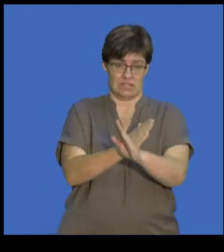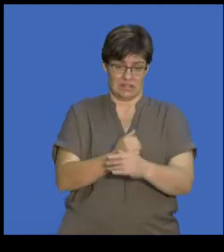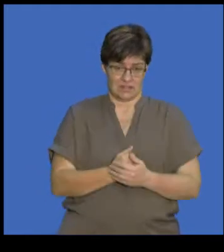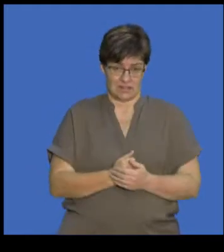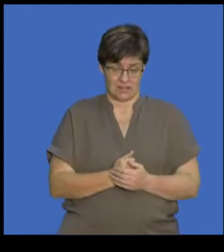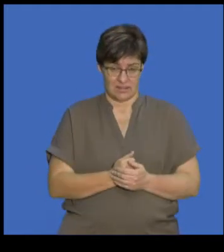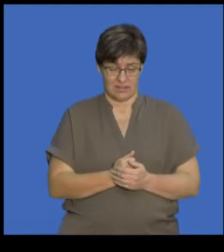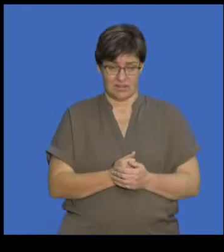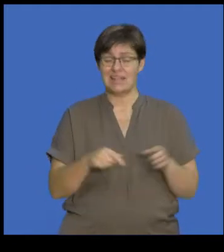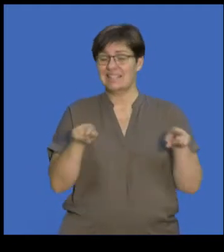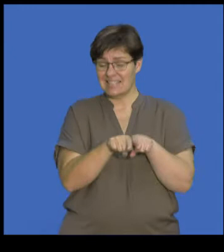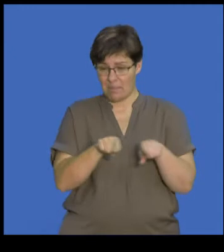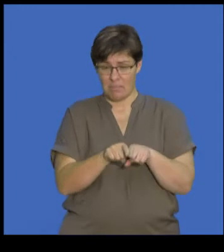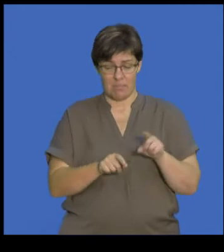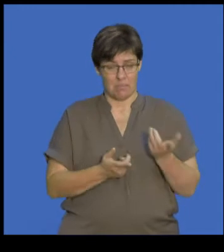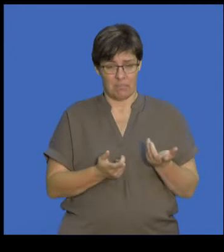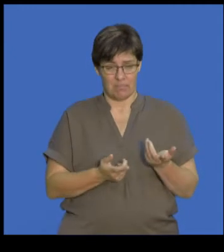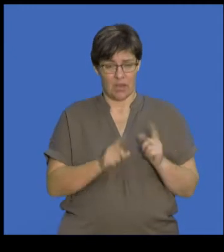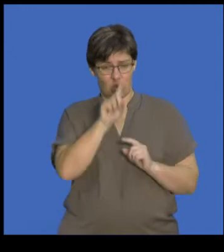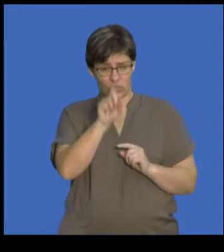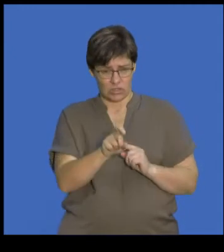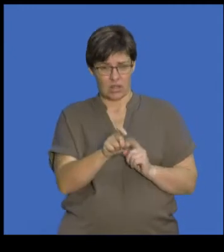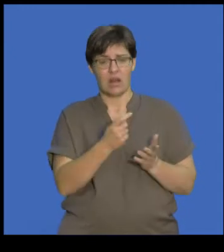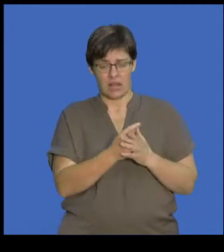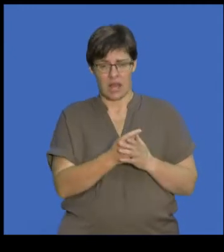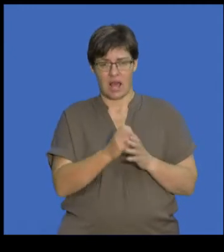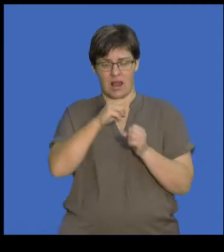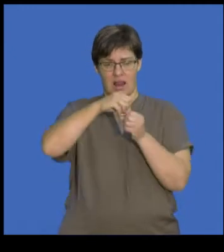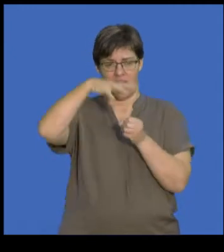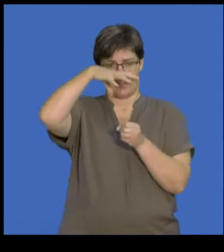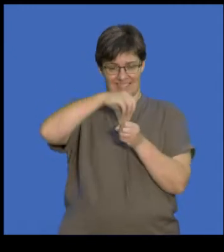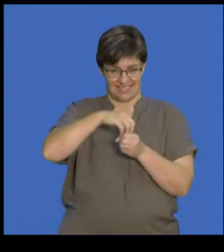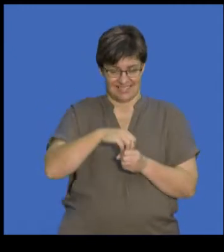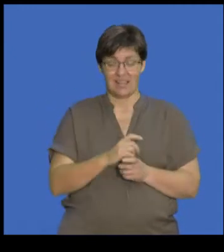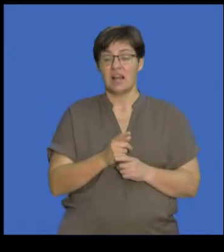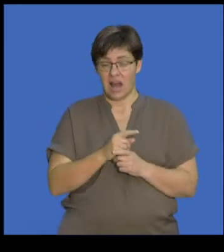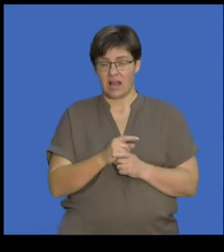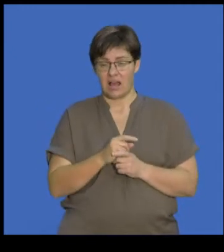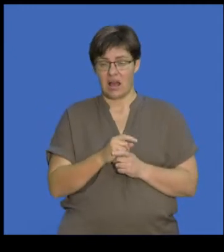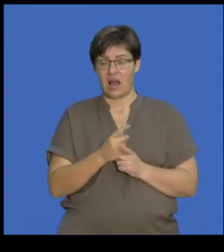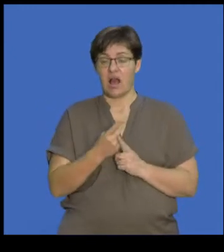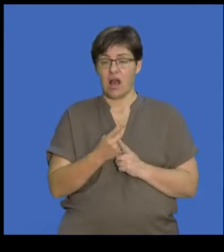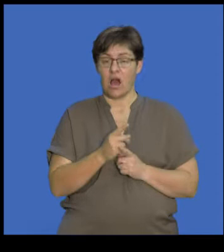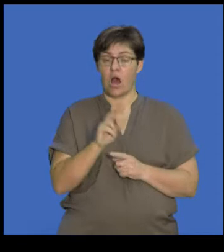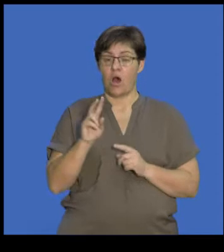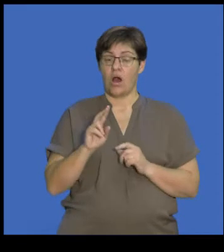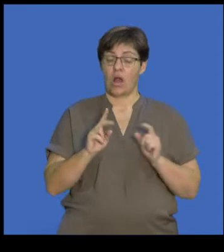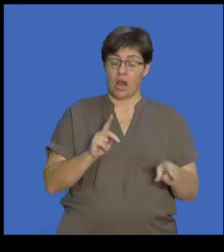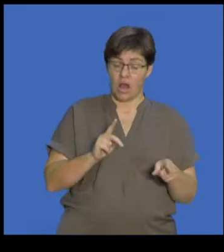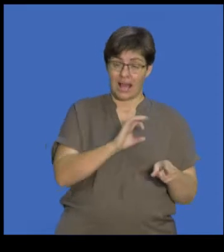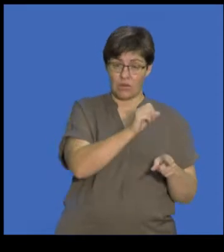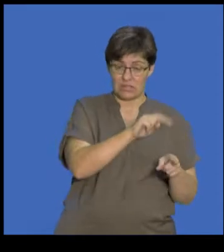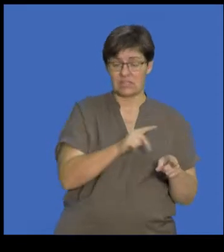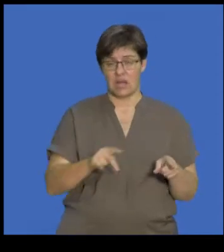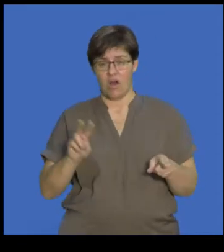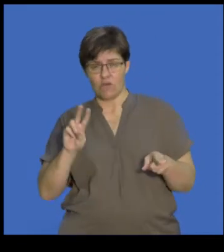then again, same question, but it has to do with the light bulb. It says the relationship between voltage and current